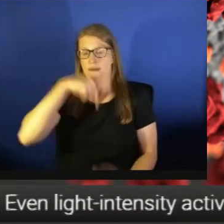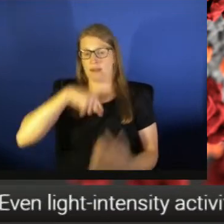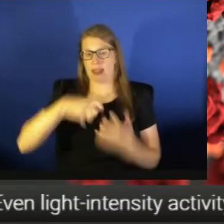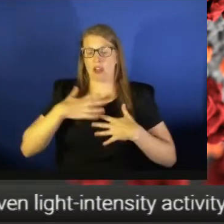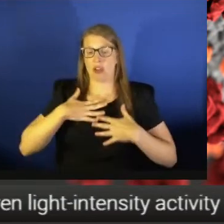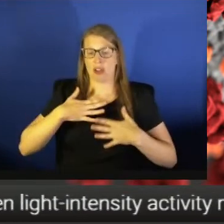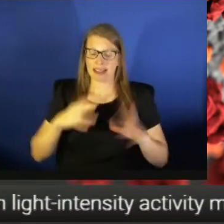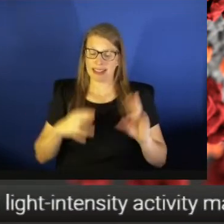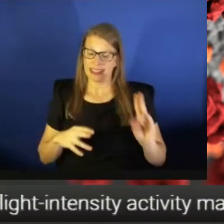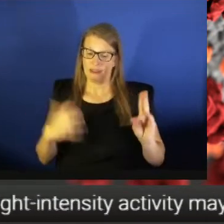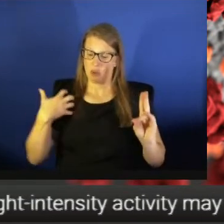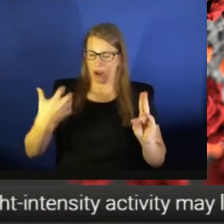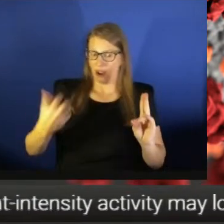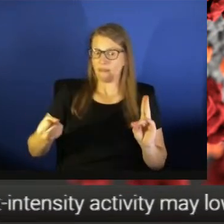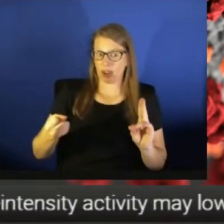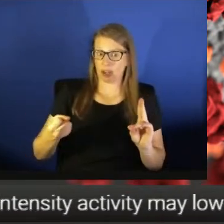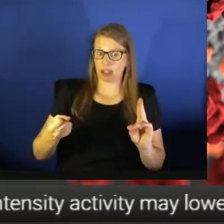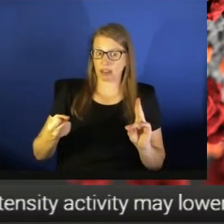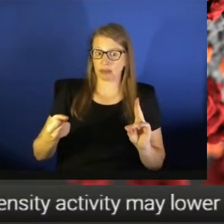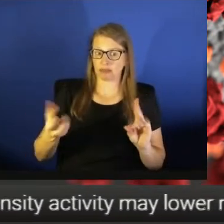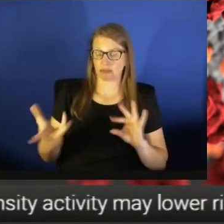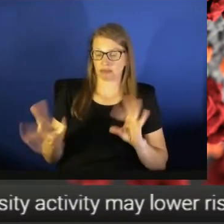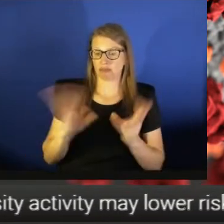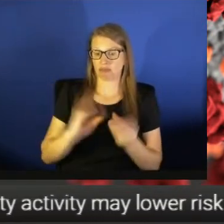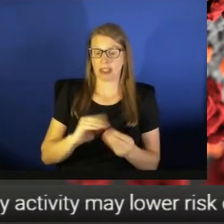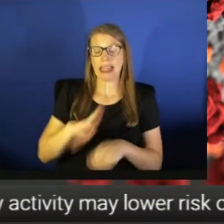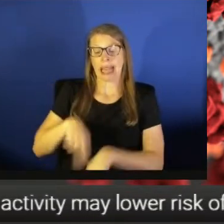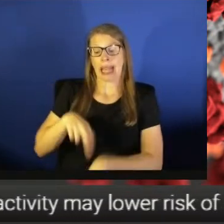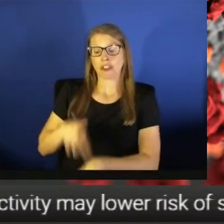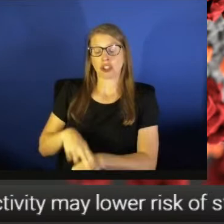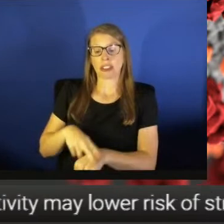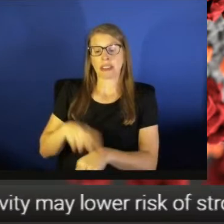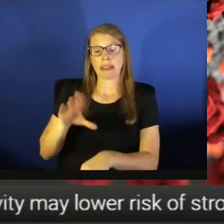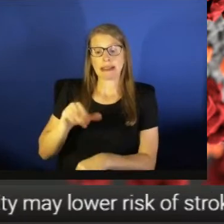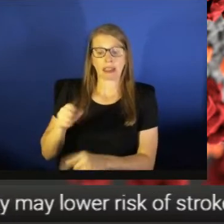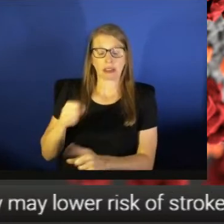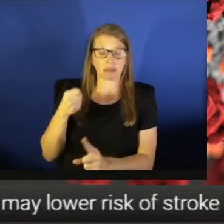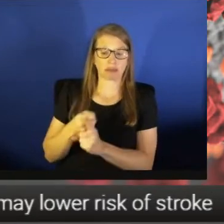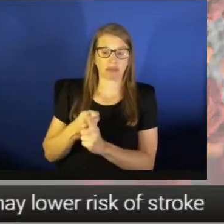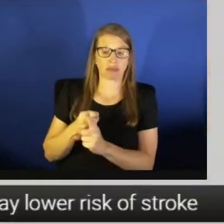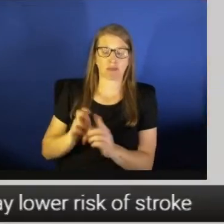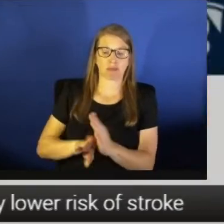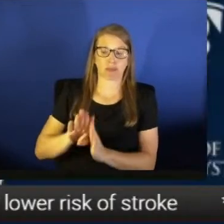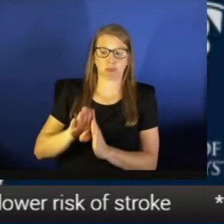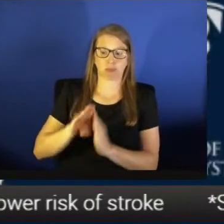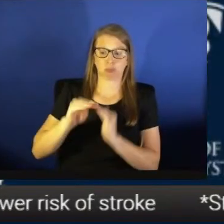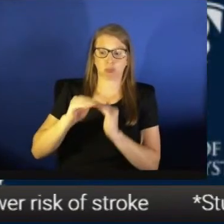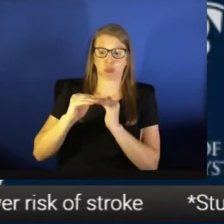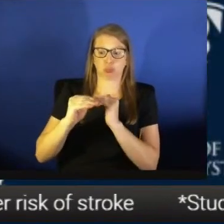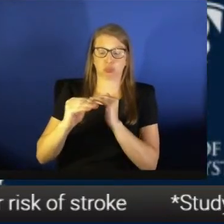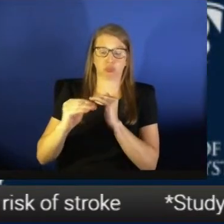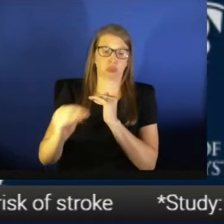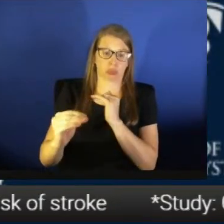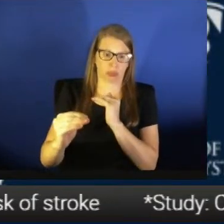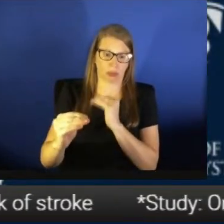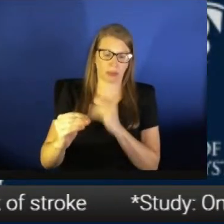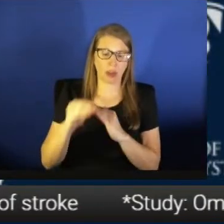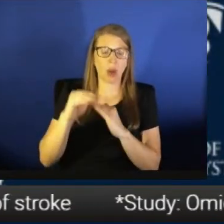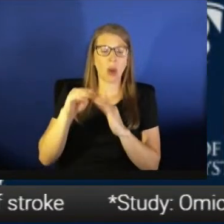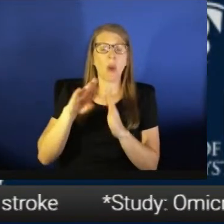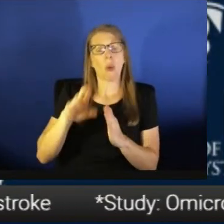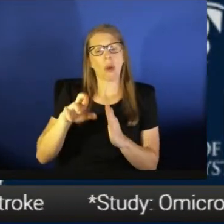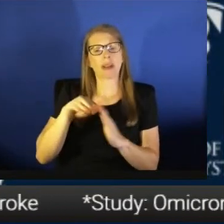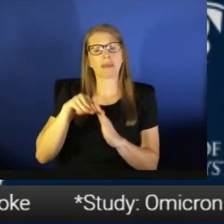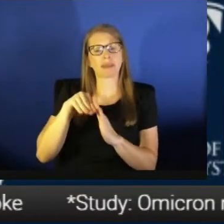period. Nationally, it looks like cases are really have hit that kind of plateau or are slightly trending down. So I